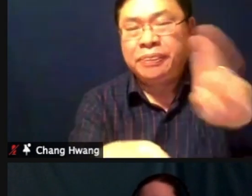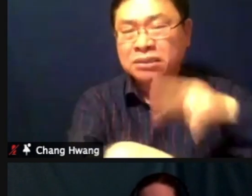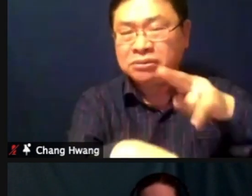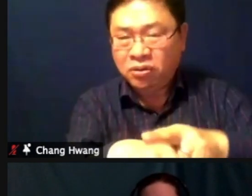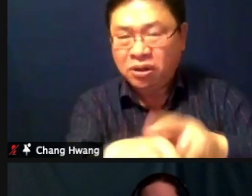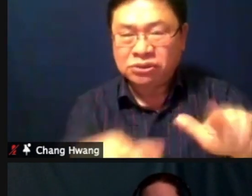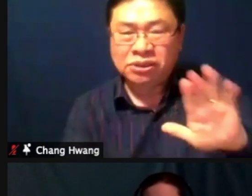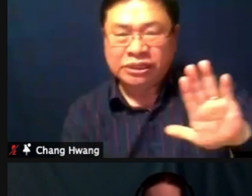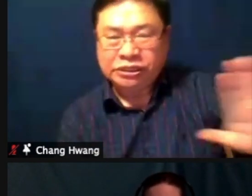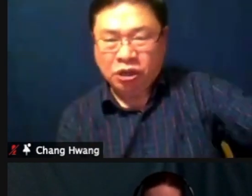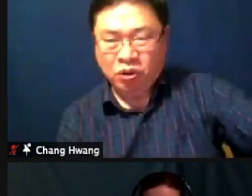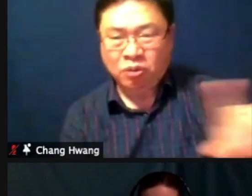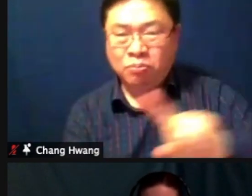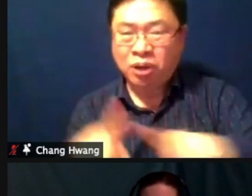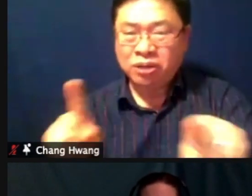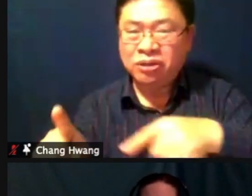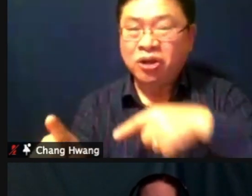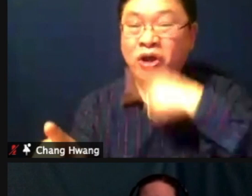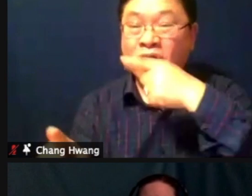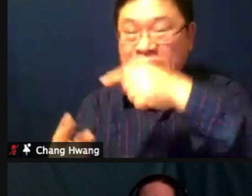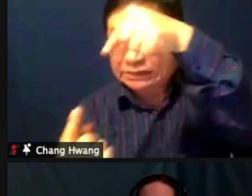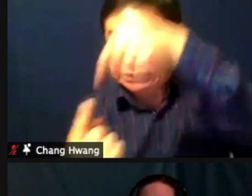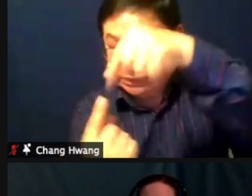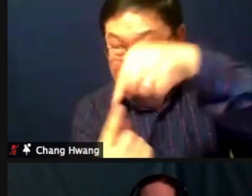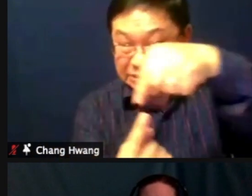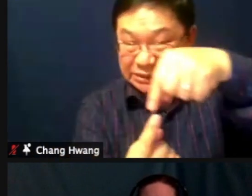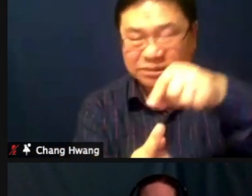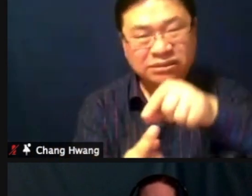word-to-word translation. That's not how it works.